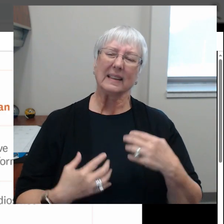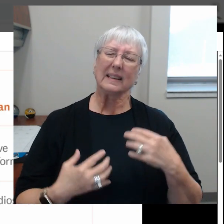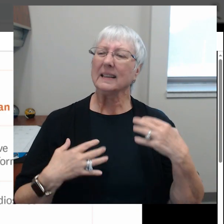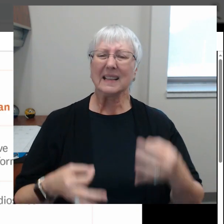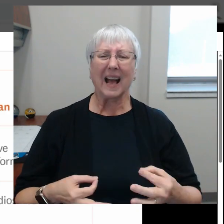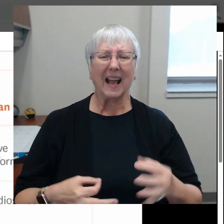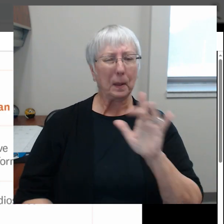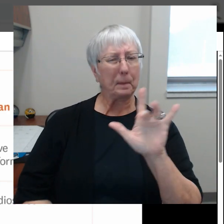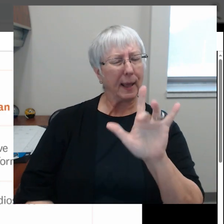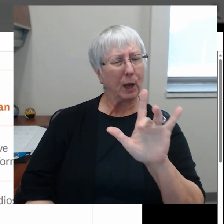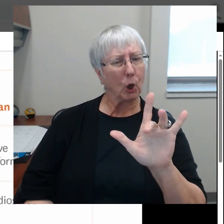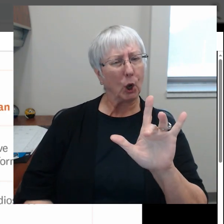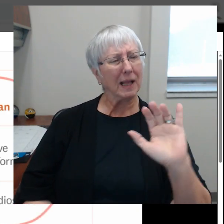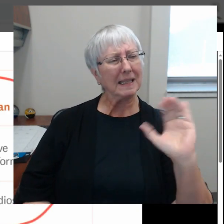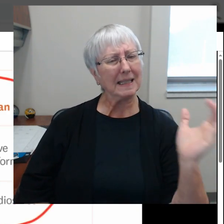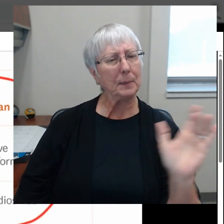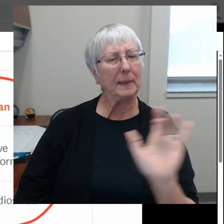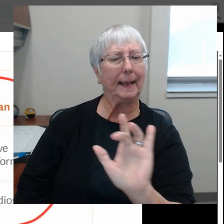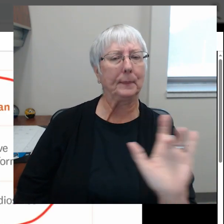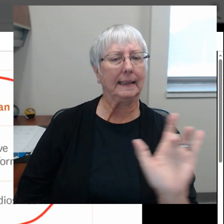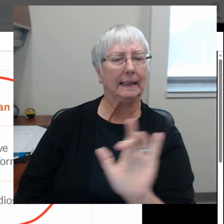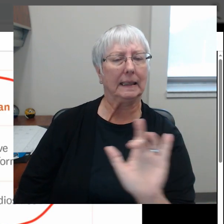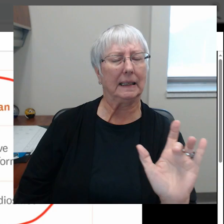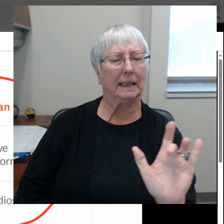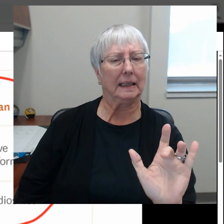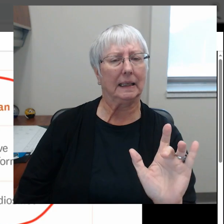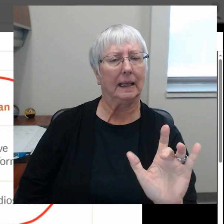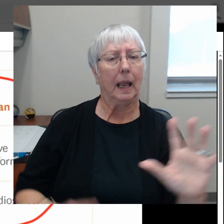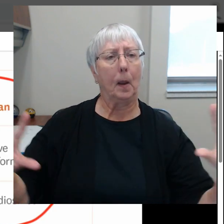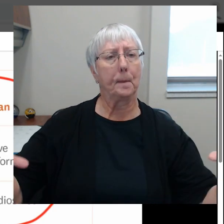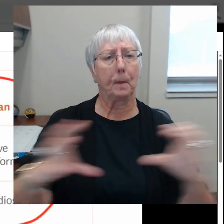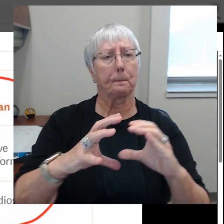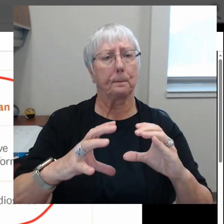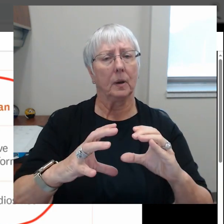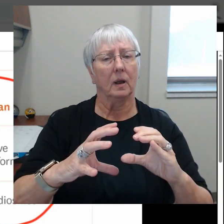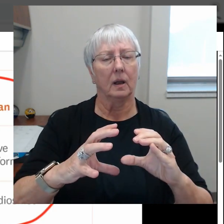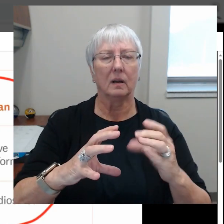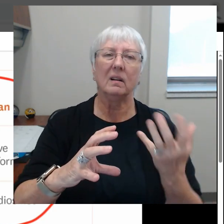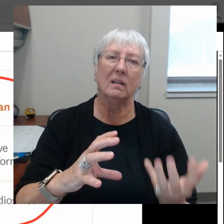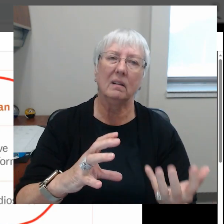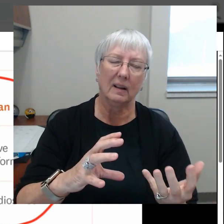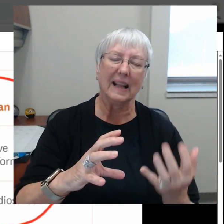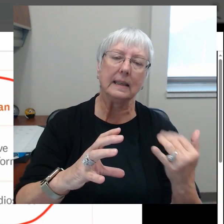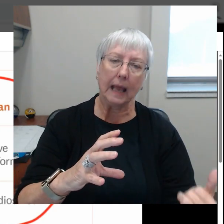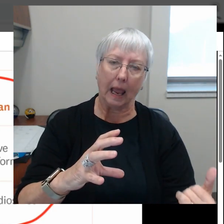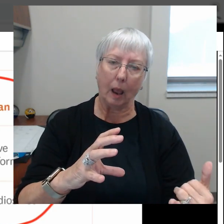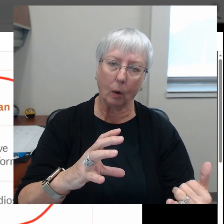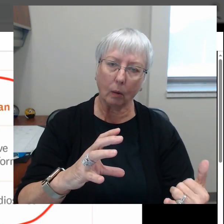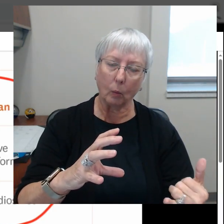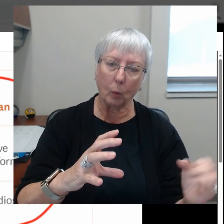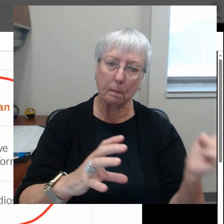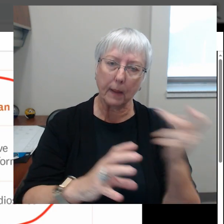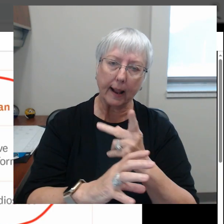and shoves everything there. We're right back to the dull, even layout or donut